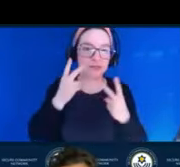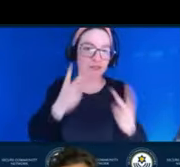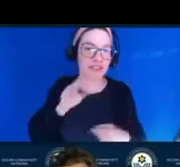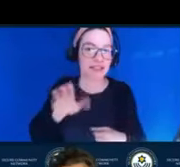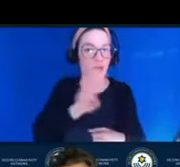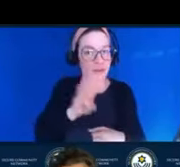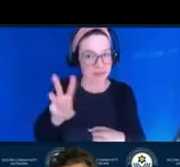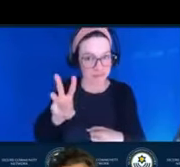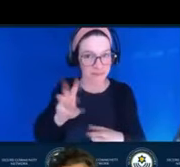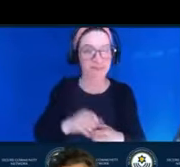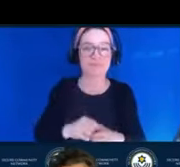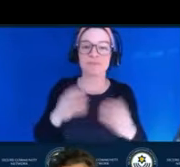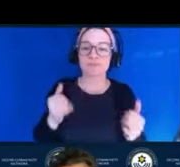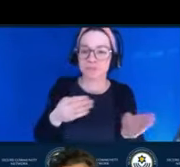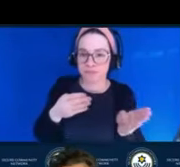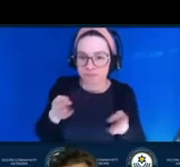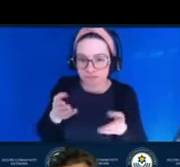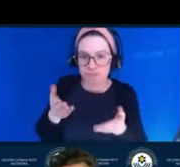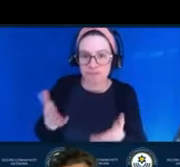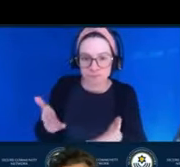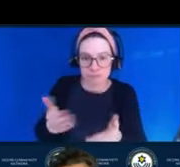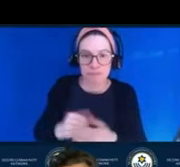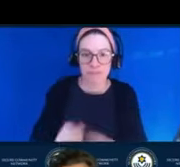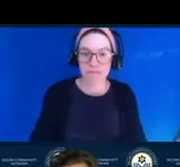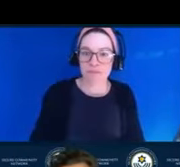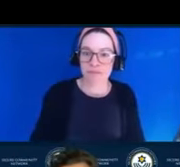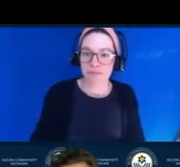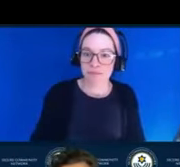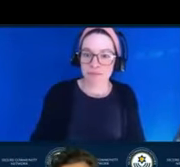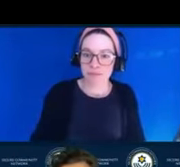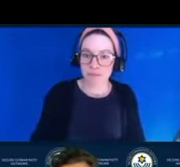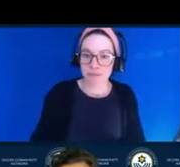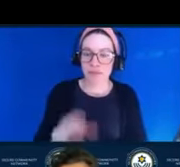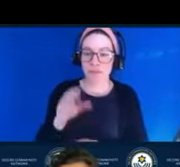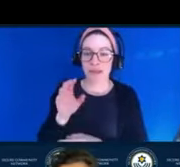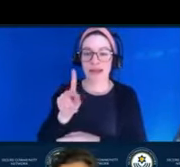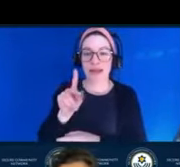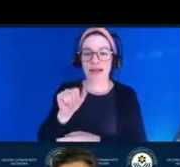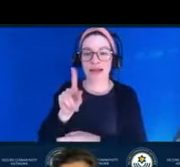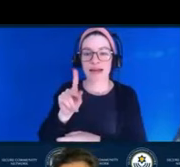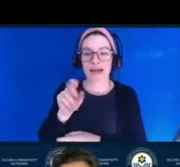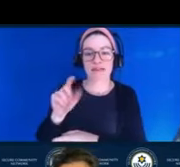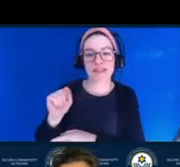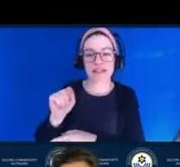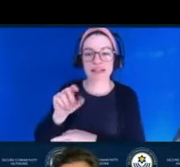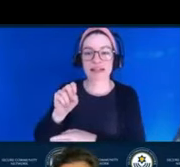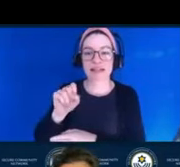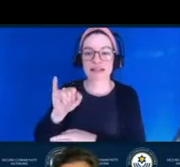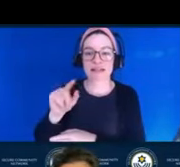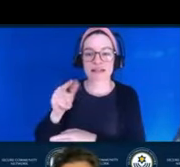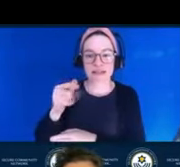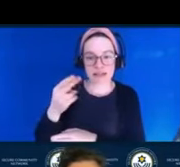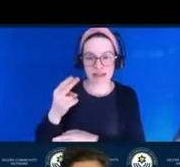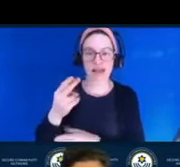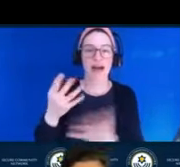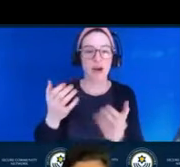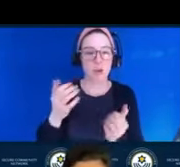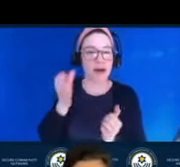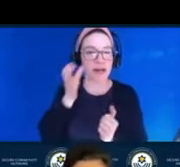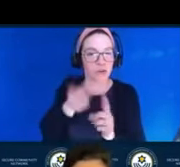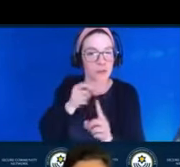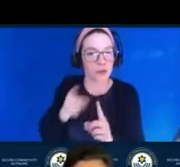to learn more. I'm going to jump over to our colleagues of Cabinet Singh. I'd love to hear from you. How can people get better engaged around the good work